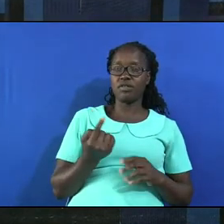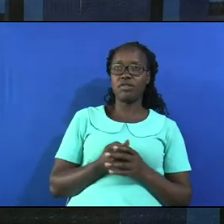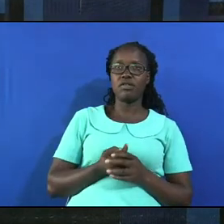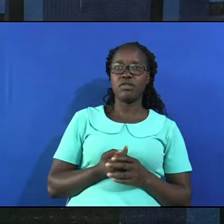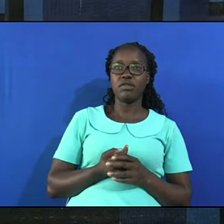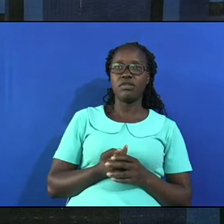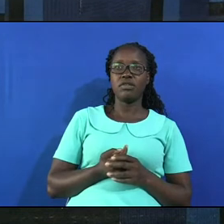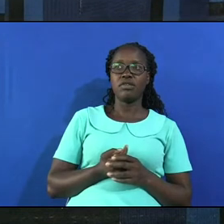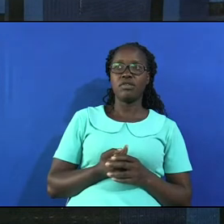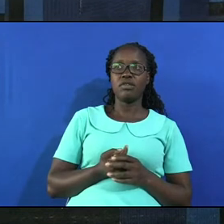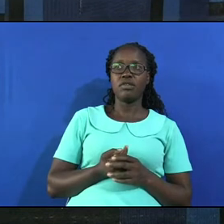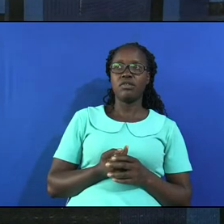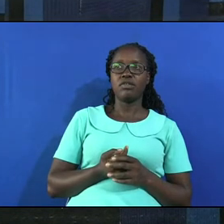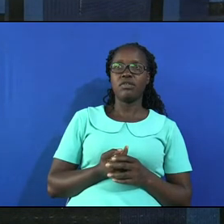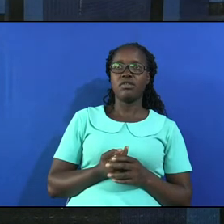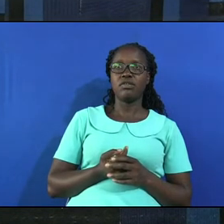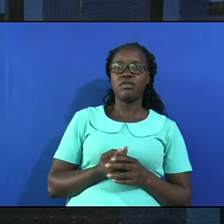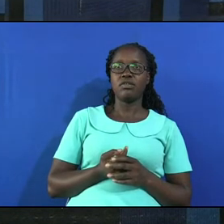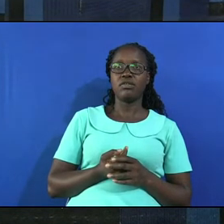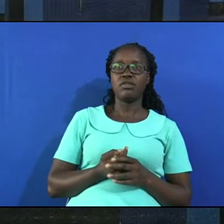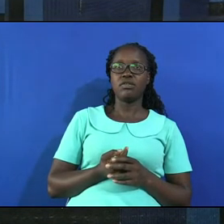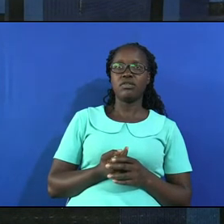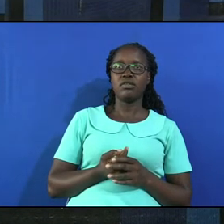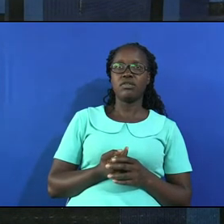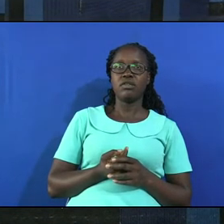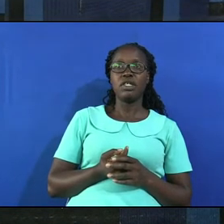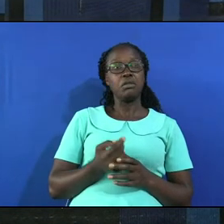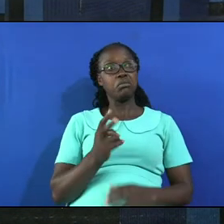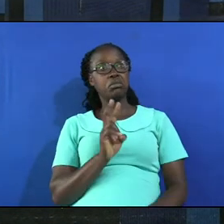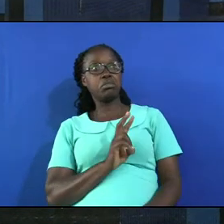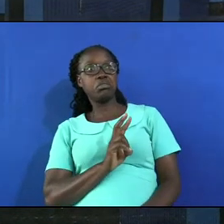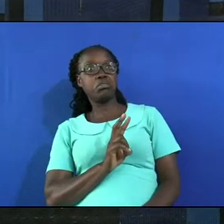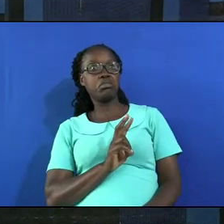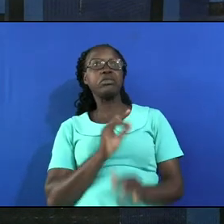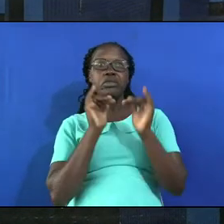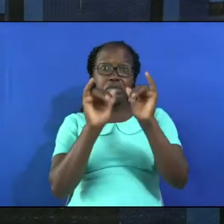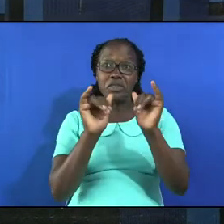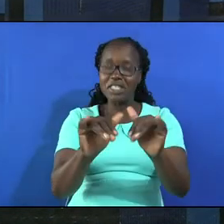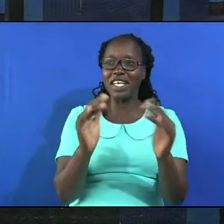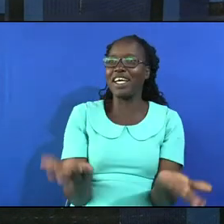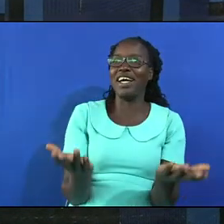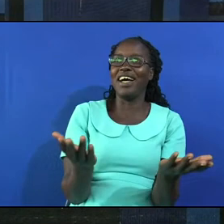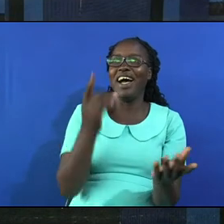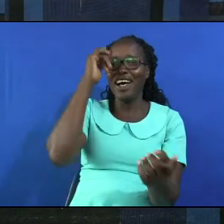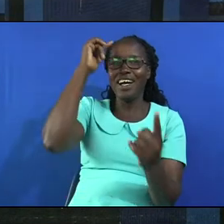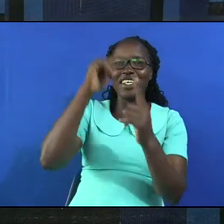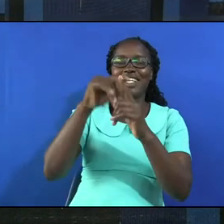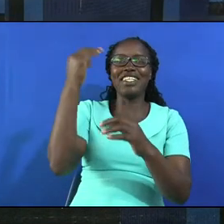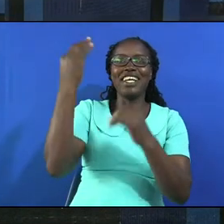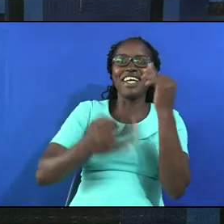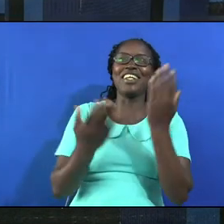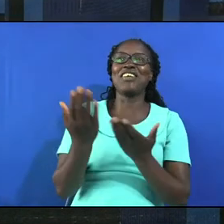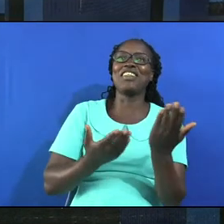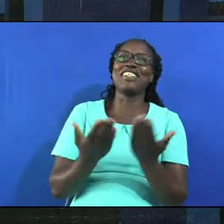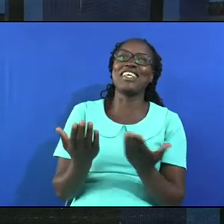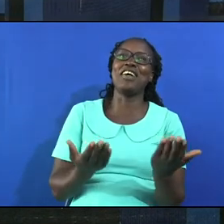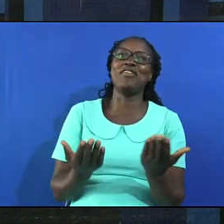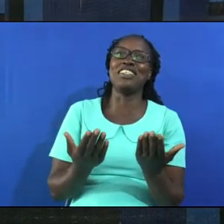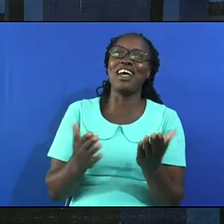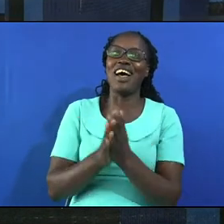Yeah. If you say amen, the blessings come to you. If you just look at me, you will remain that way until the end of the service. Are we